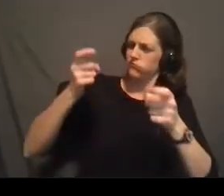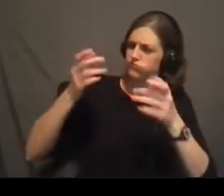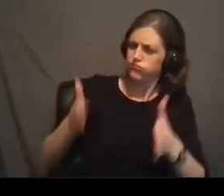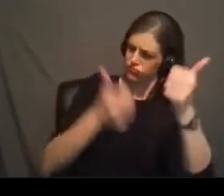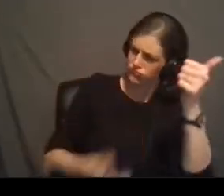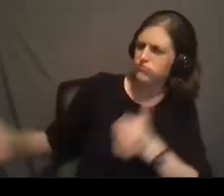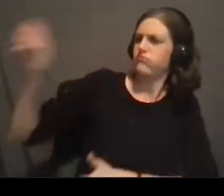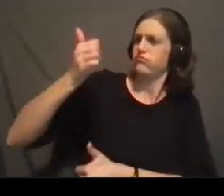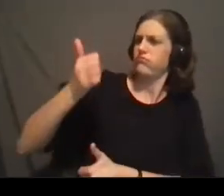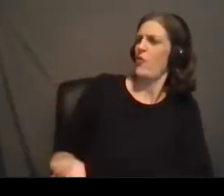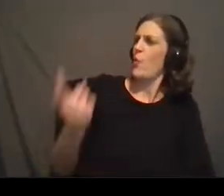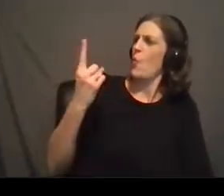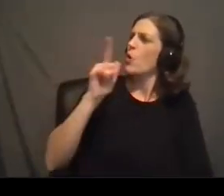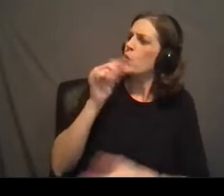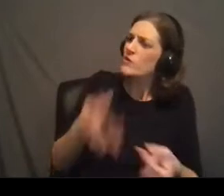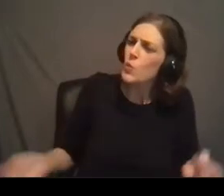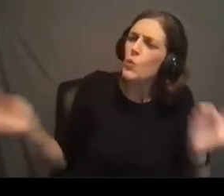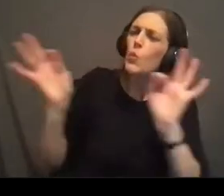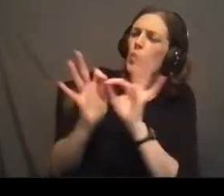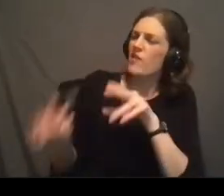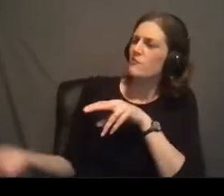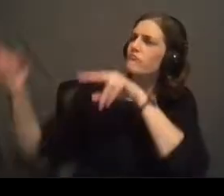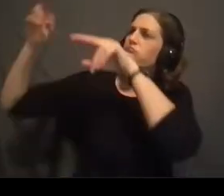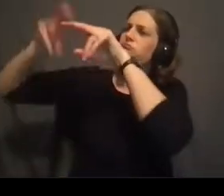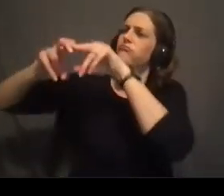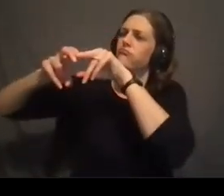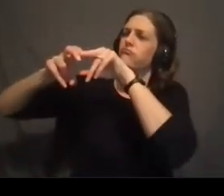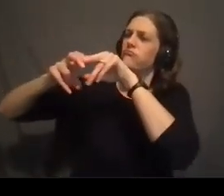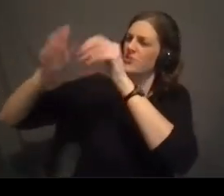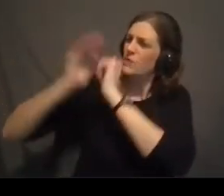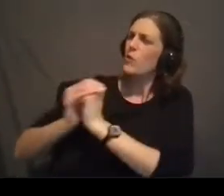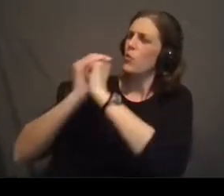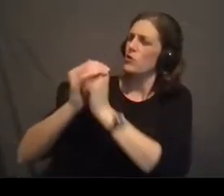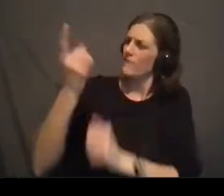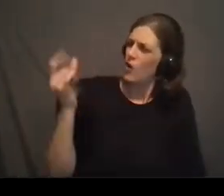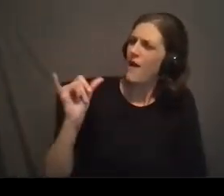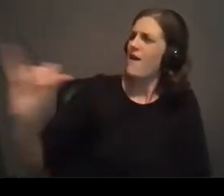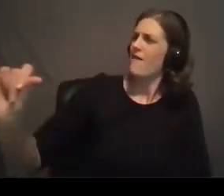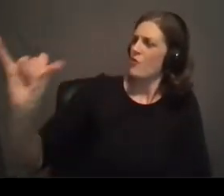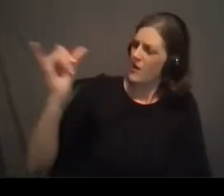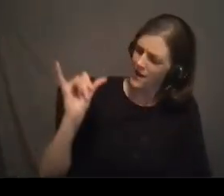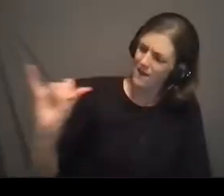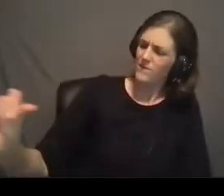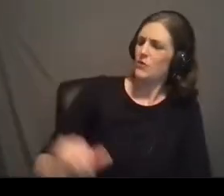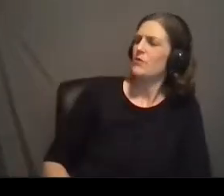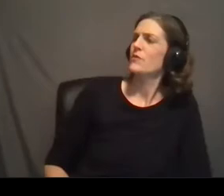rulers, the one who is worthy to sit on the throne and to be worshipped forever and